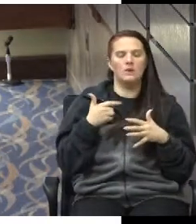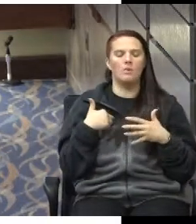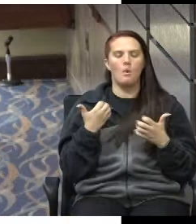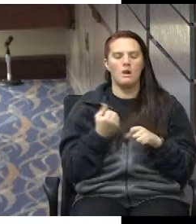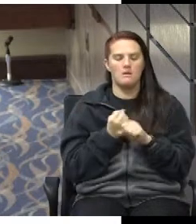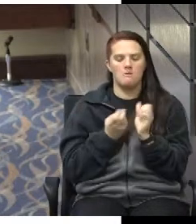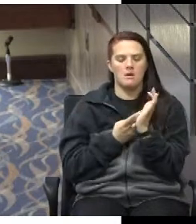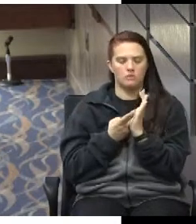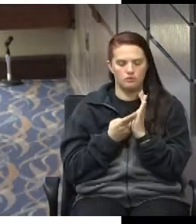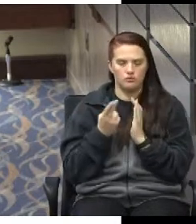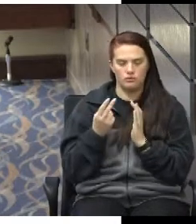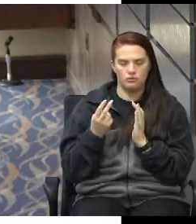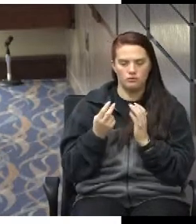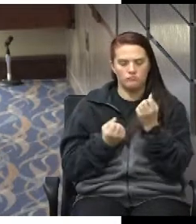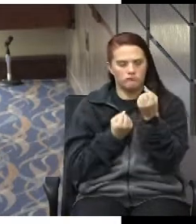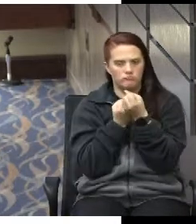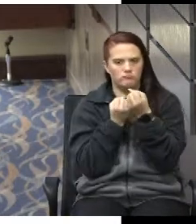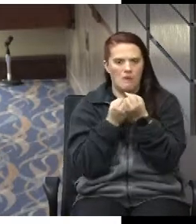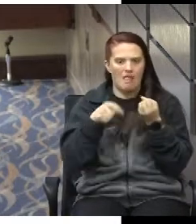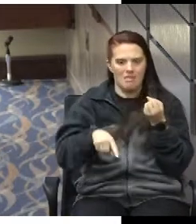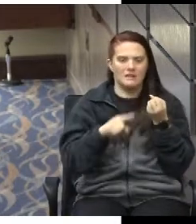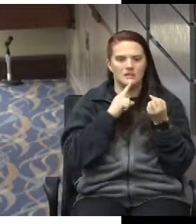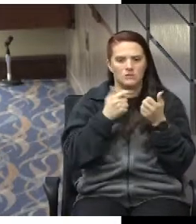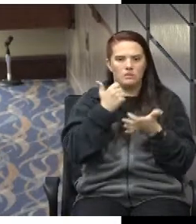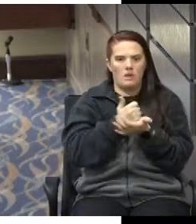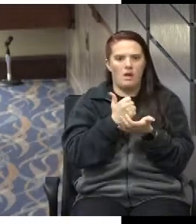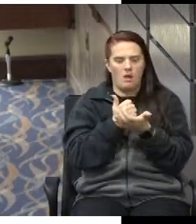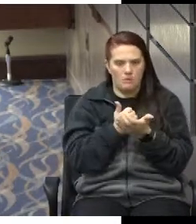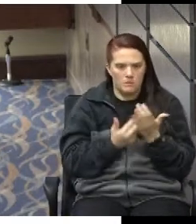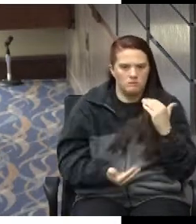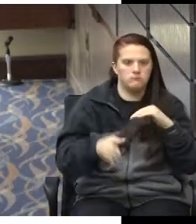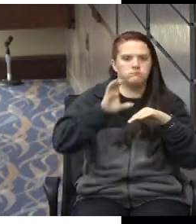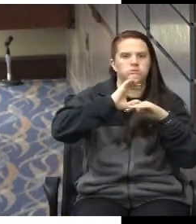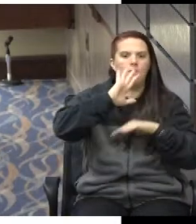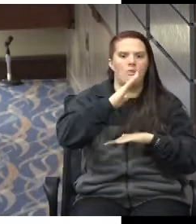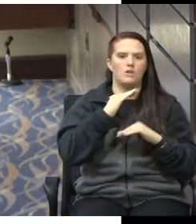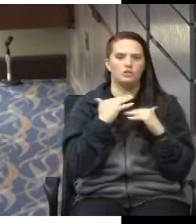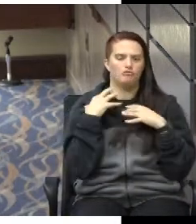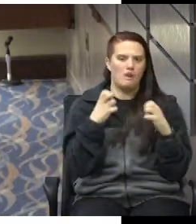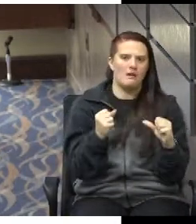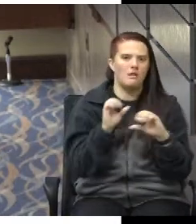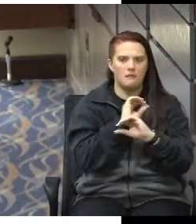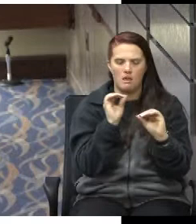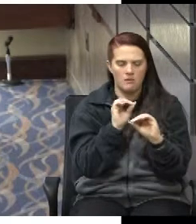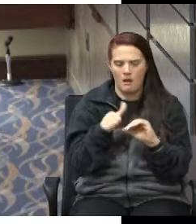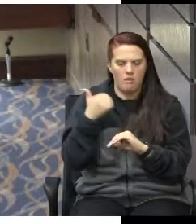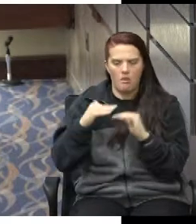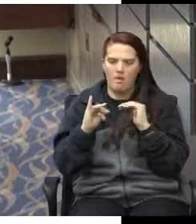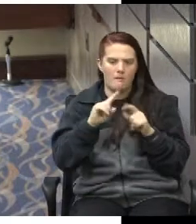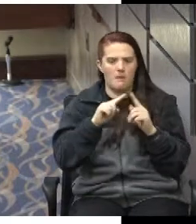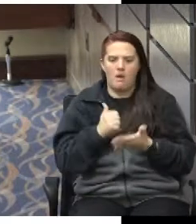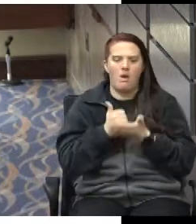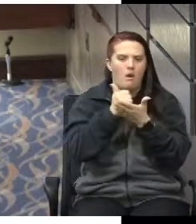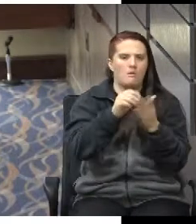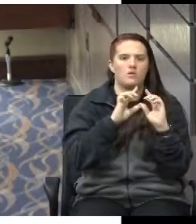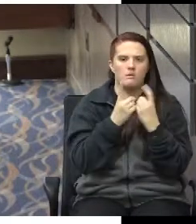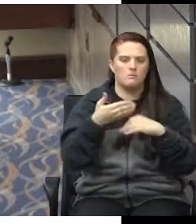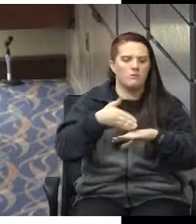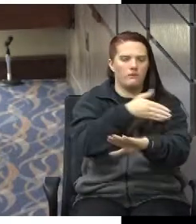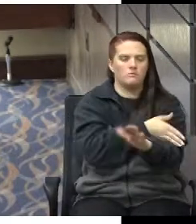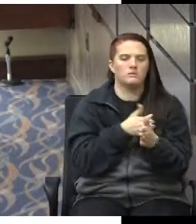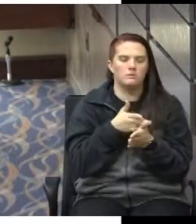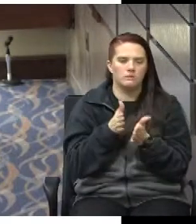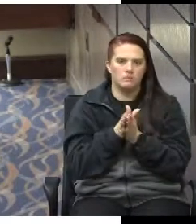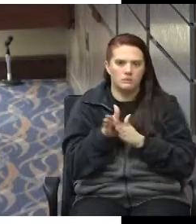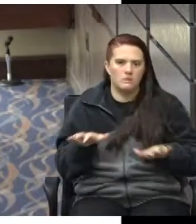make sure and reinforce that this is to capitalize on their strengths. We're not trying to do anything else but help the department improve its performance.